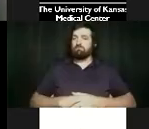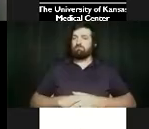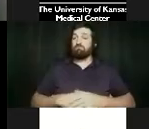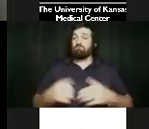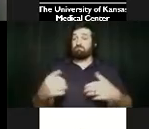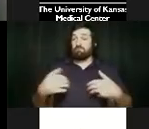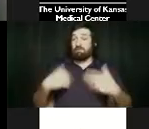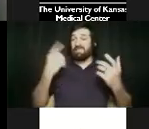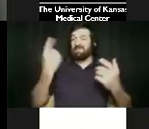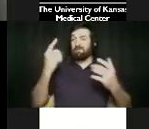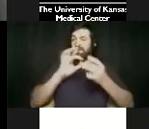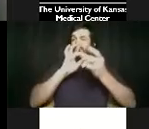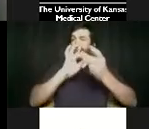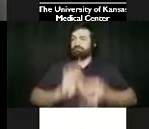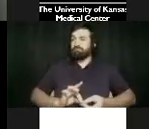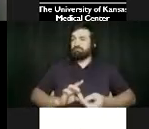connection.